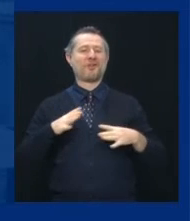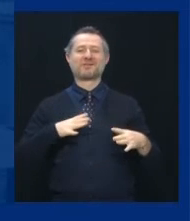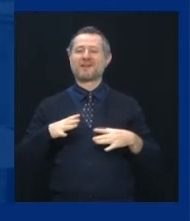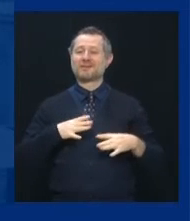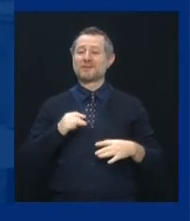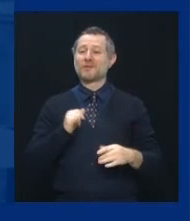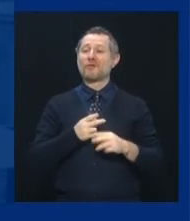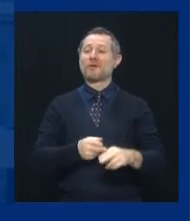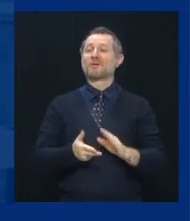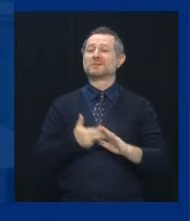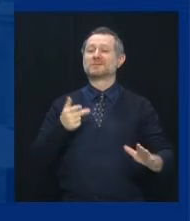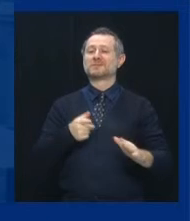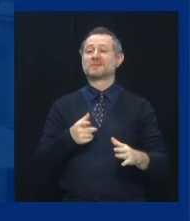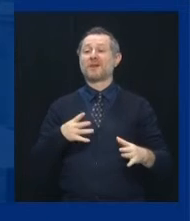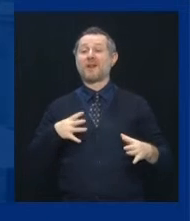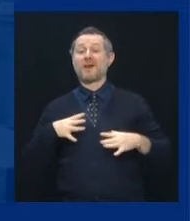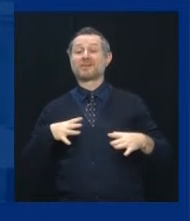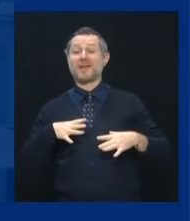COVID hangover.